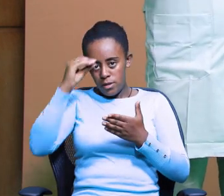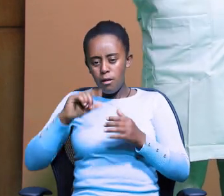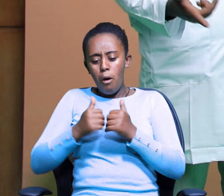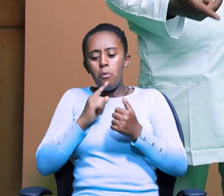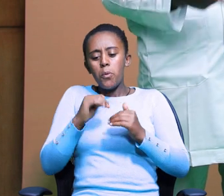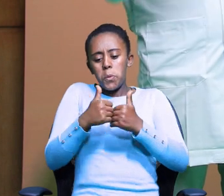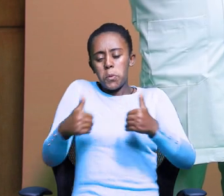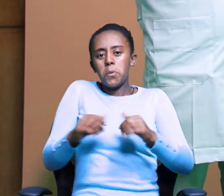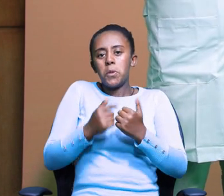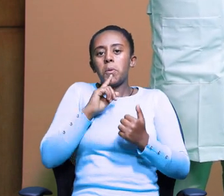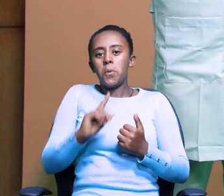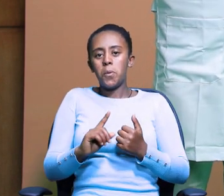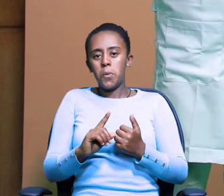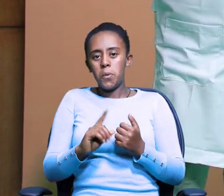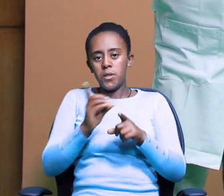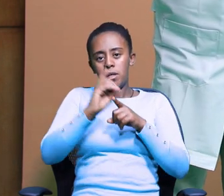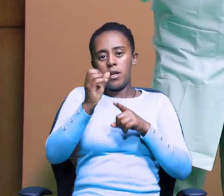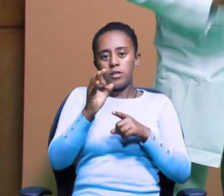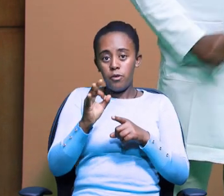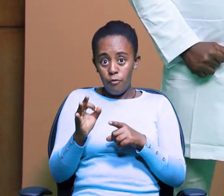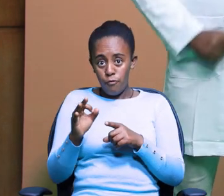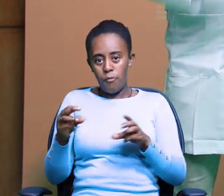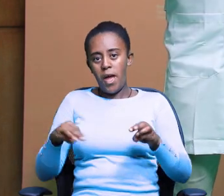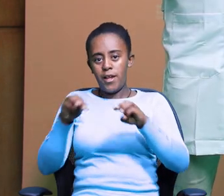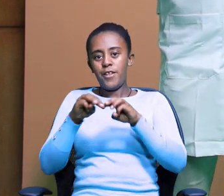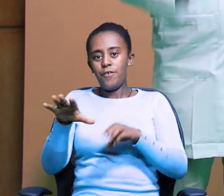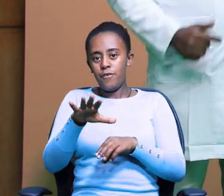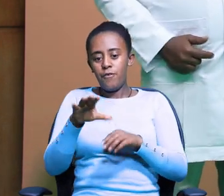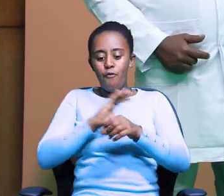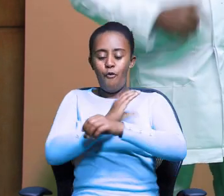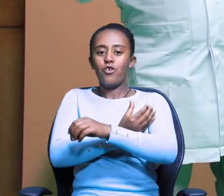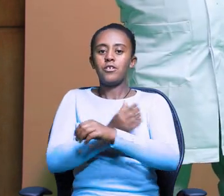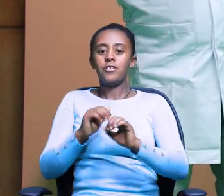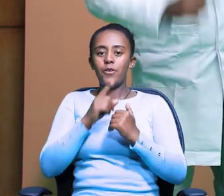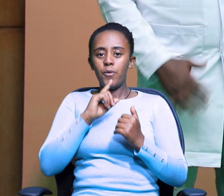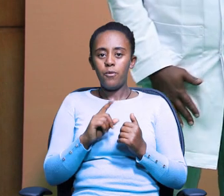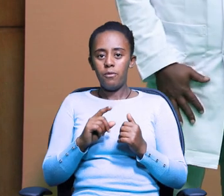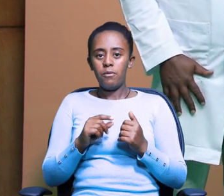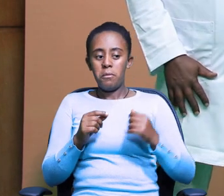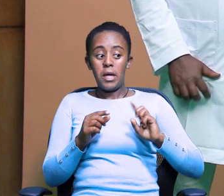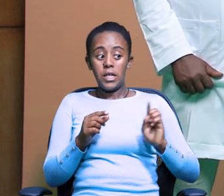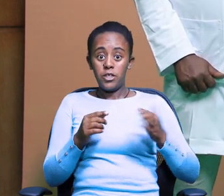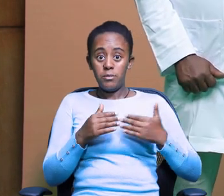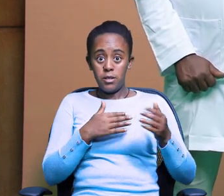how to determine the direction of magnetic poles. Can you try by using your right hand